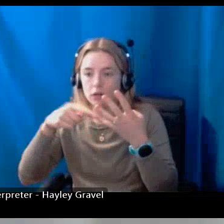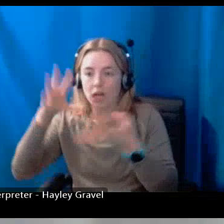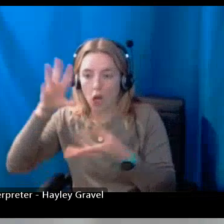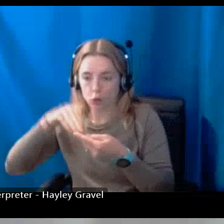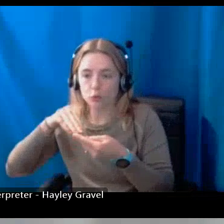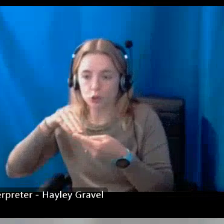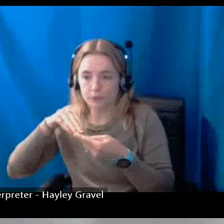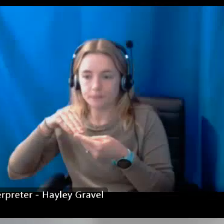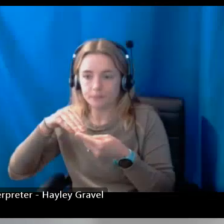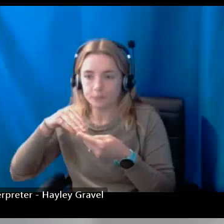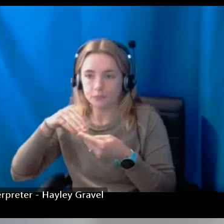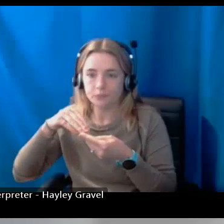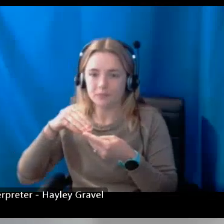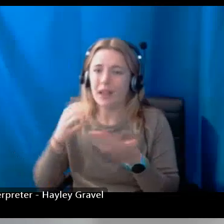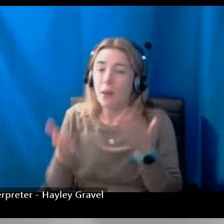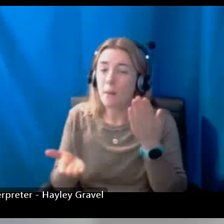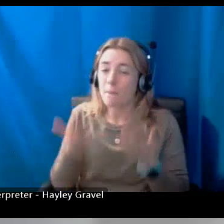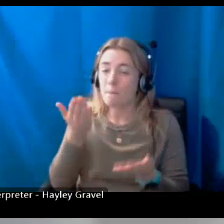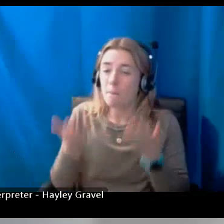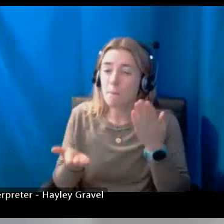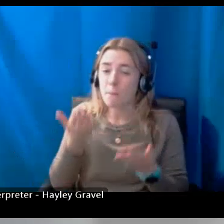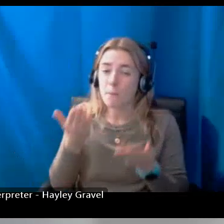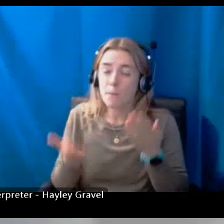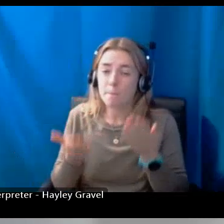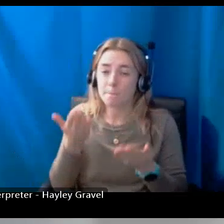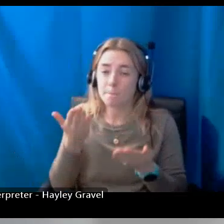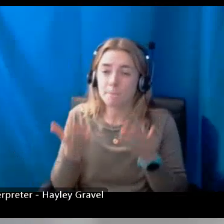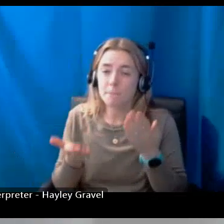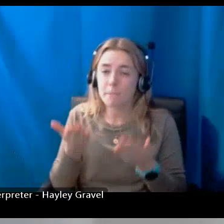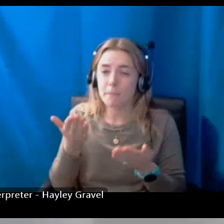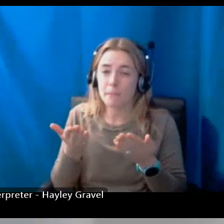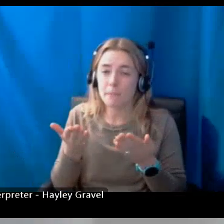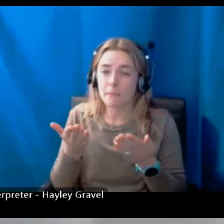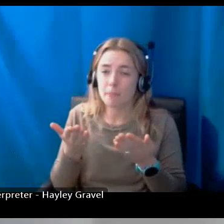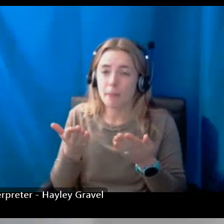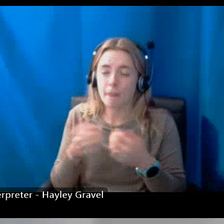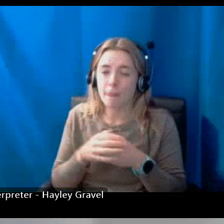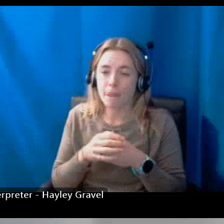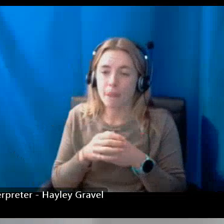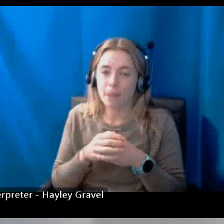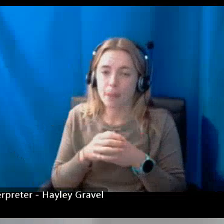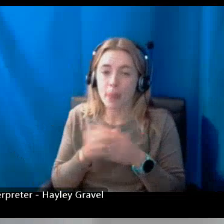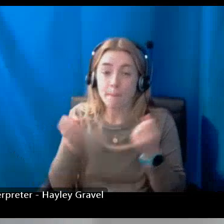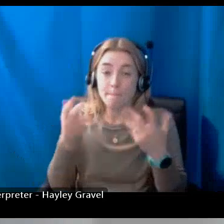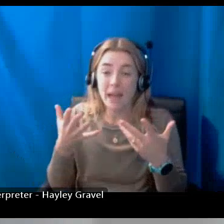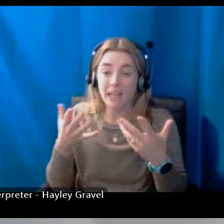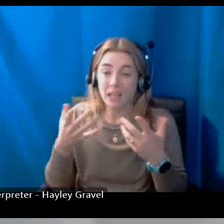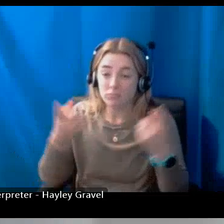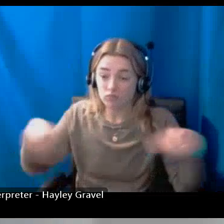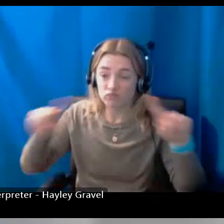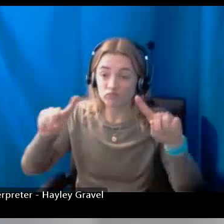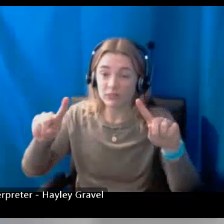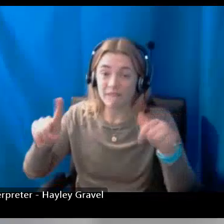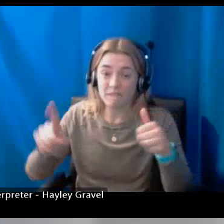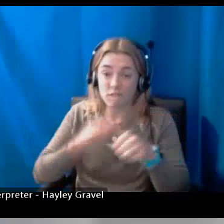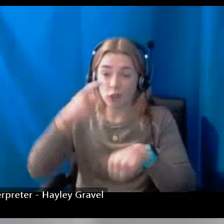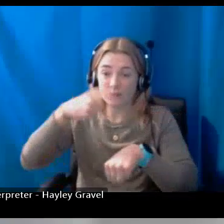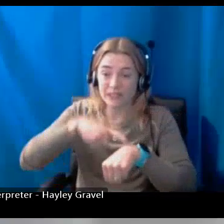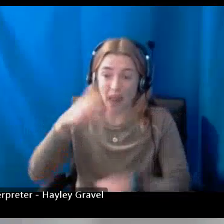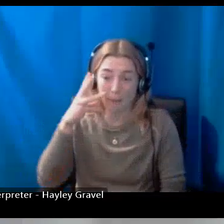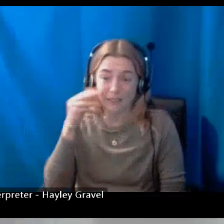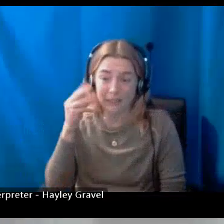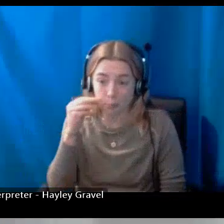This is probably the first time you've had to do this kind of research paper in this kind of format. And there's a